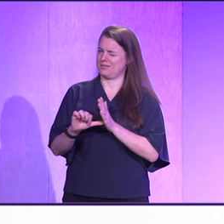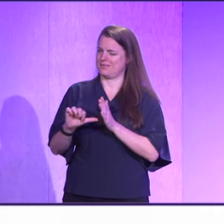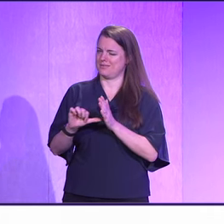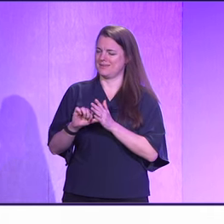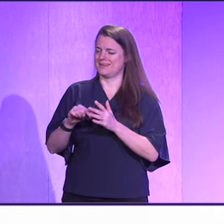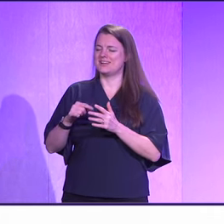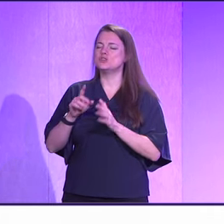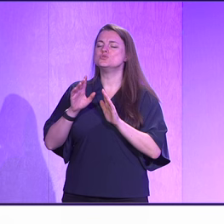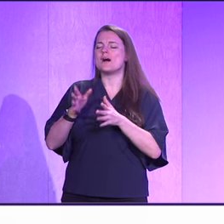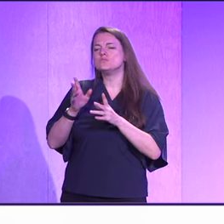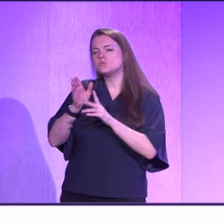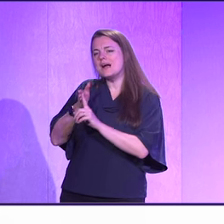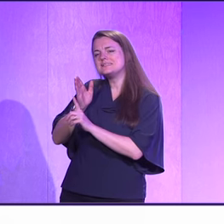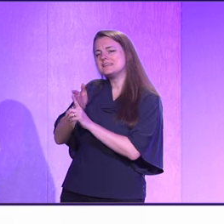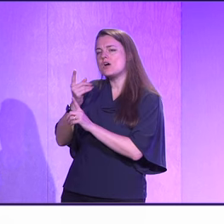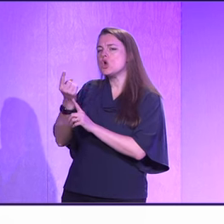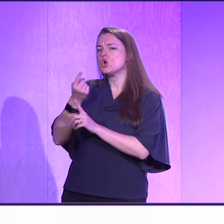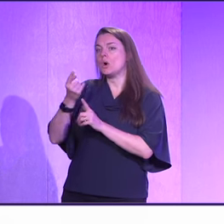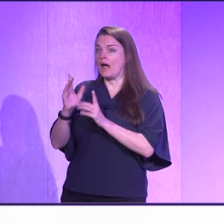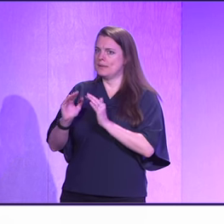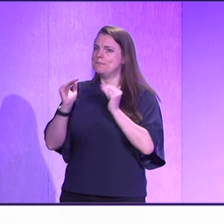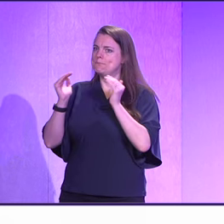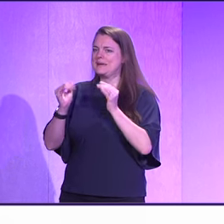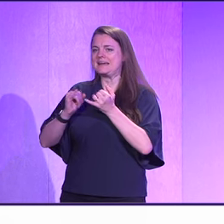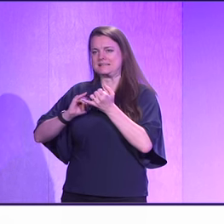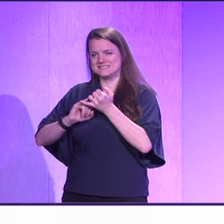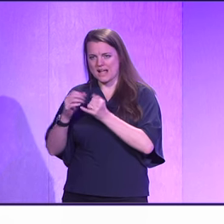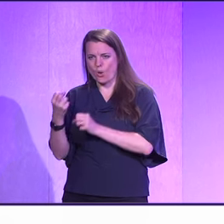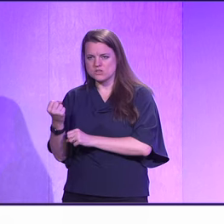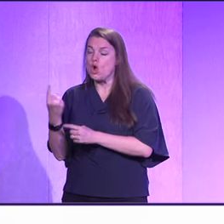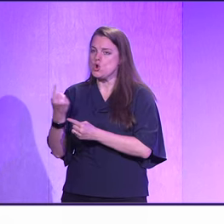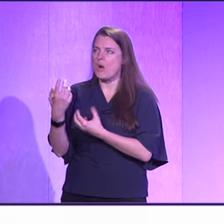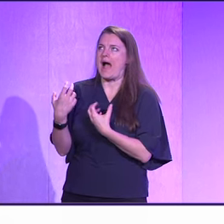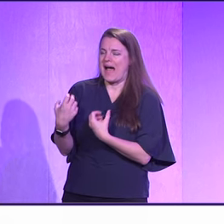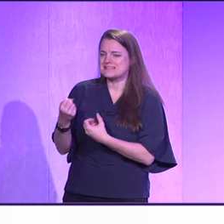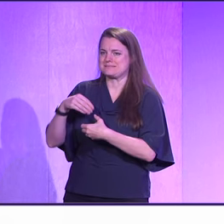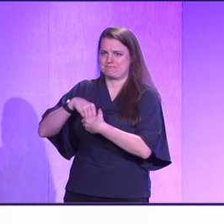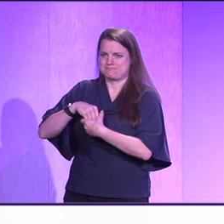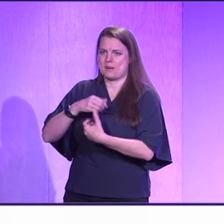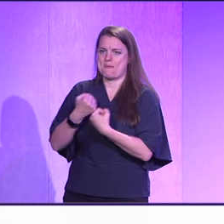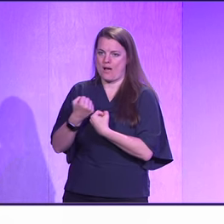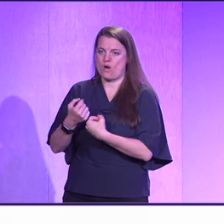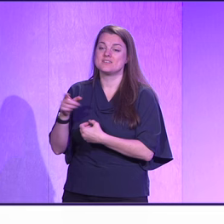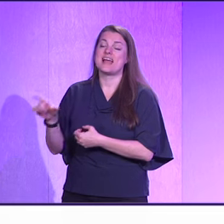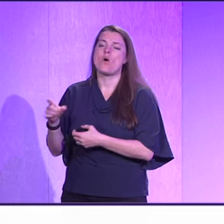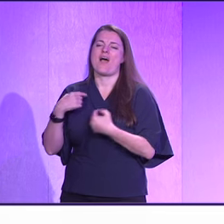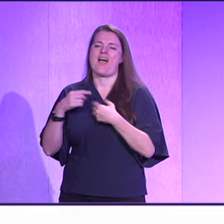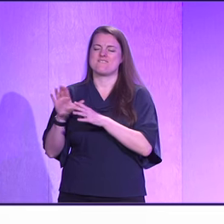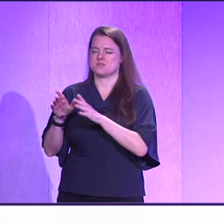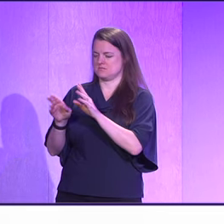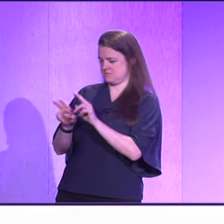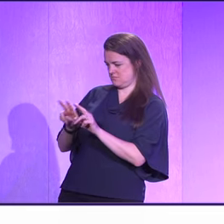got to identify the senior stakeholders. Who really wields power in the organization? And I put them into these three categories. I'm not allowed to swear.